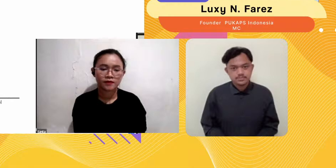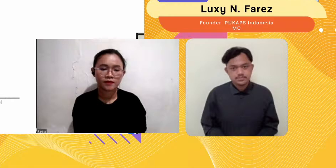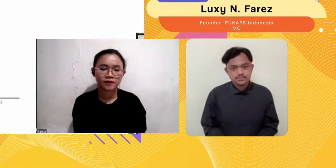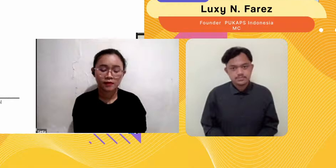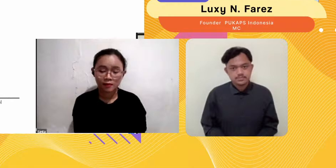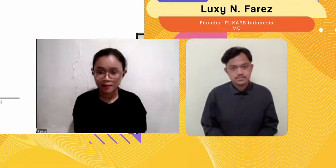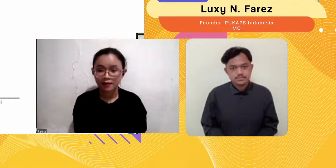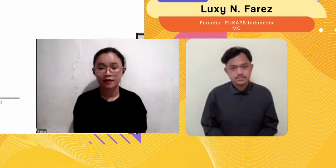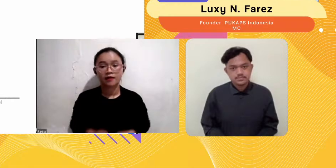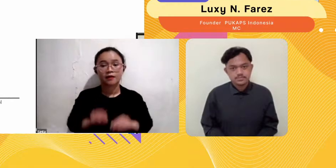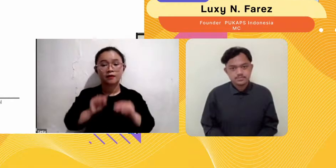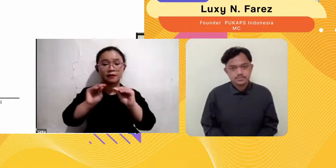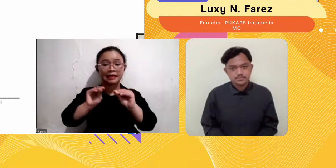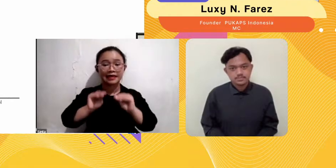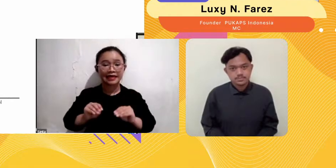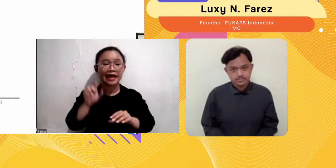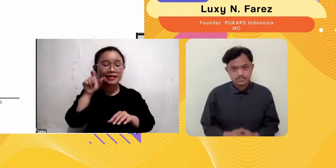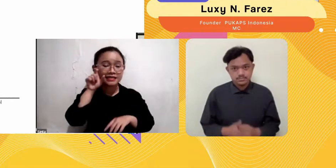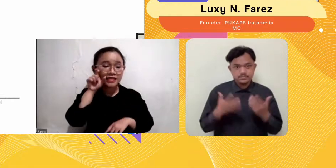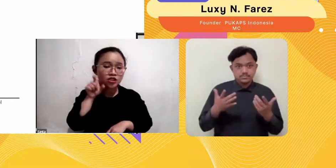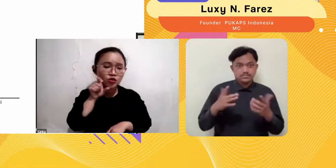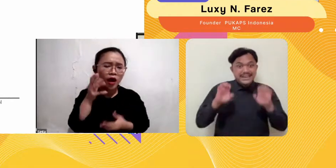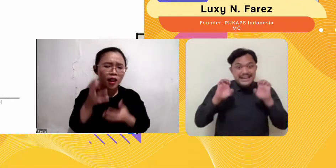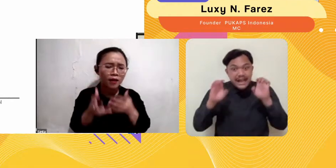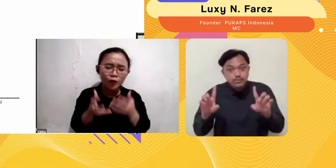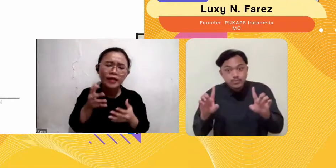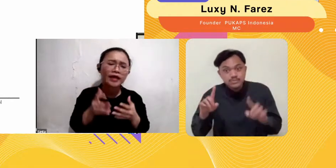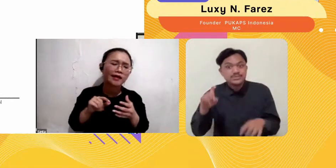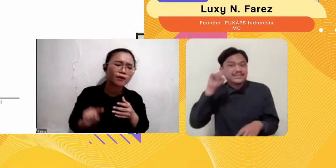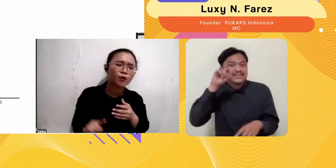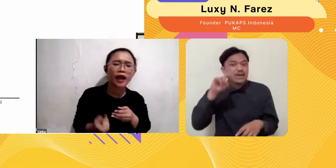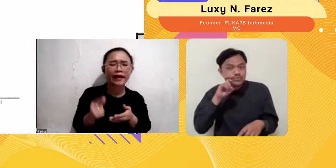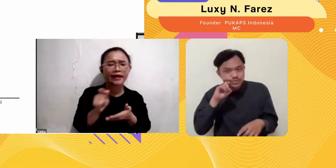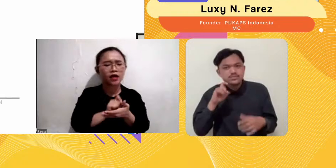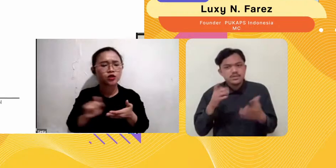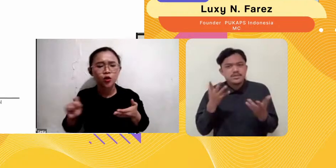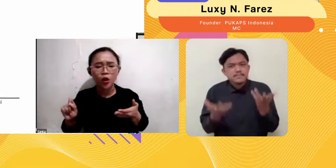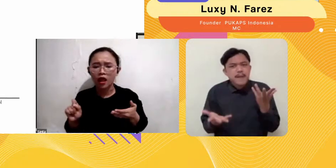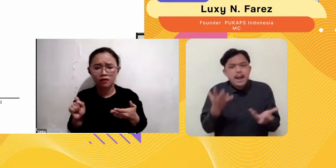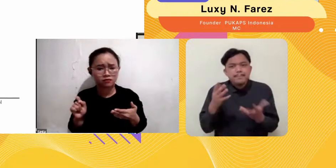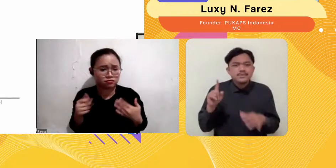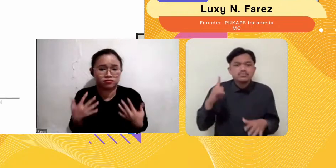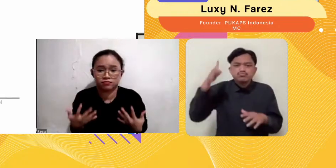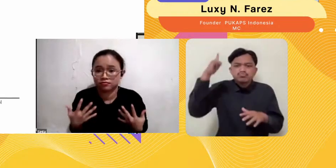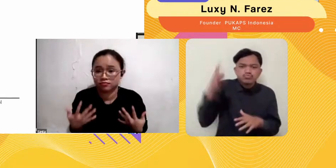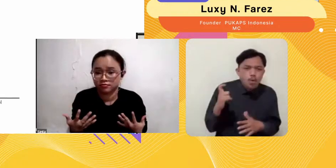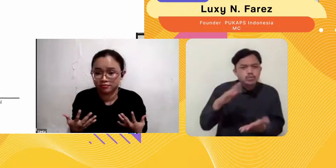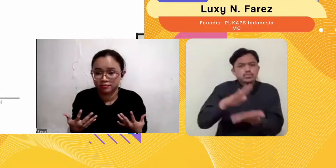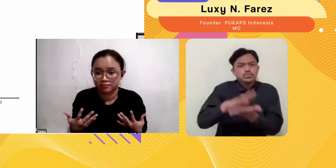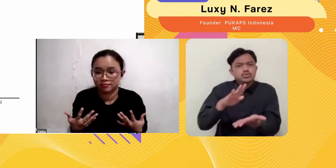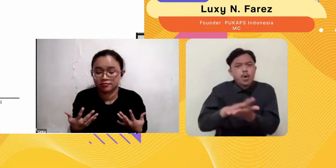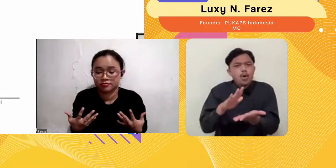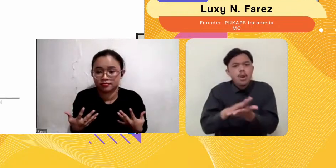Okay, sex education may begin at what stage of schooling?